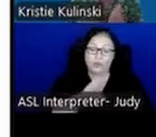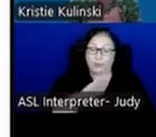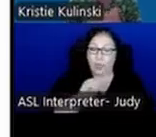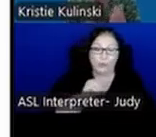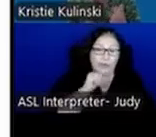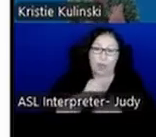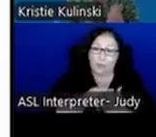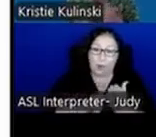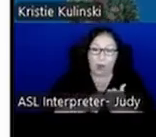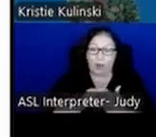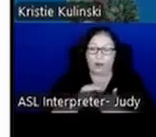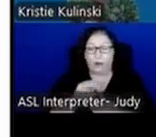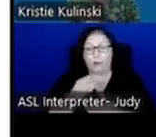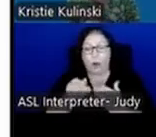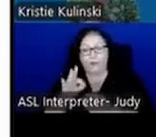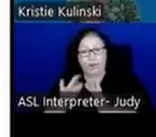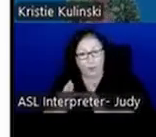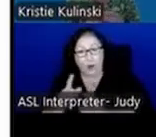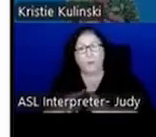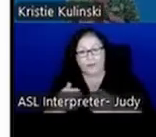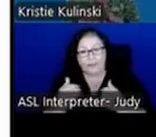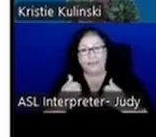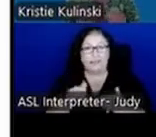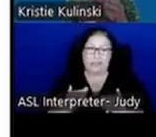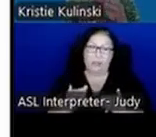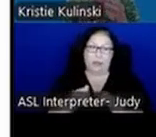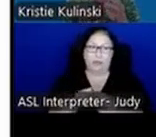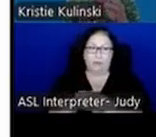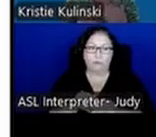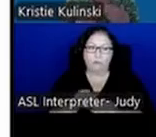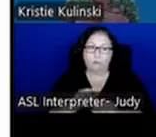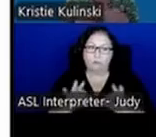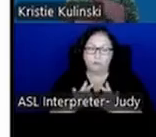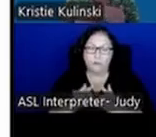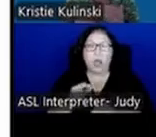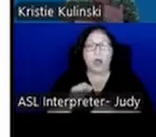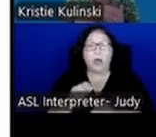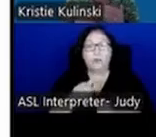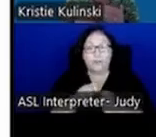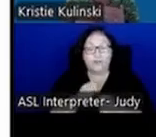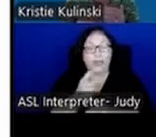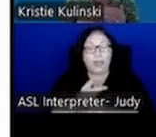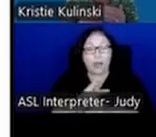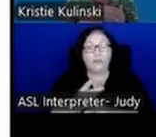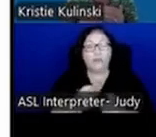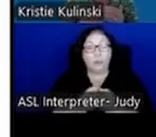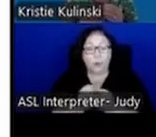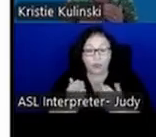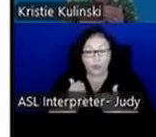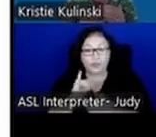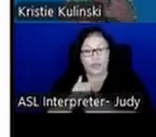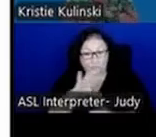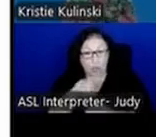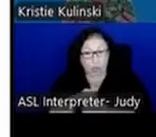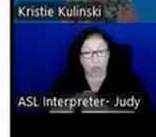but I think it's still really illustrative. So while specific caregiver support services are included in just under a